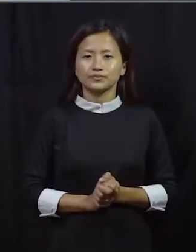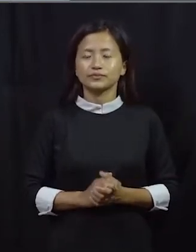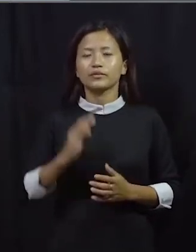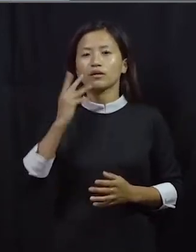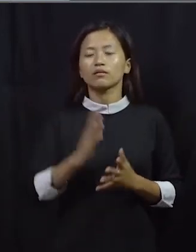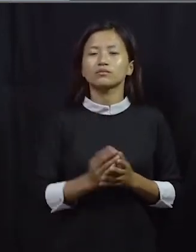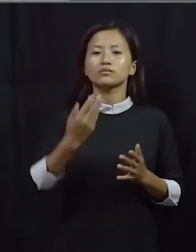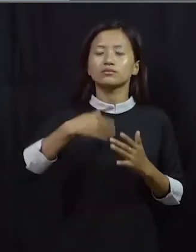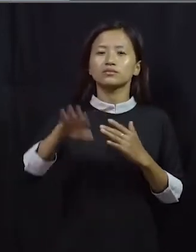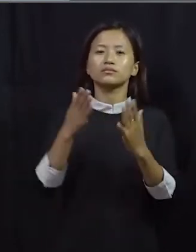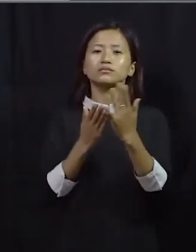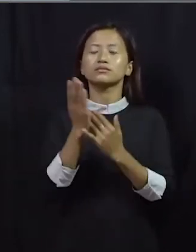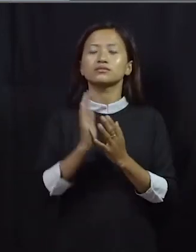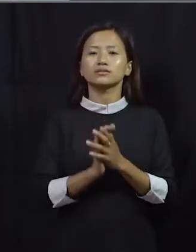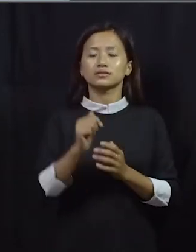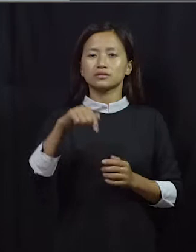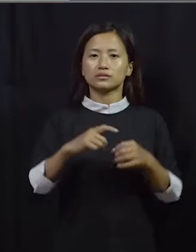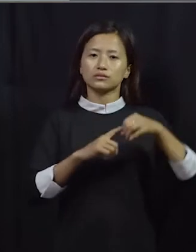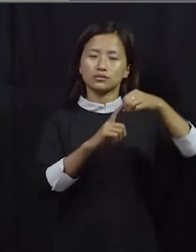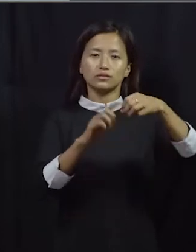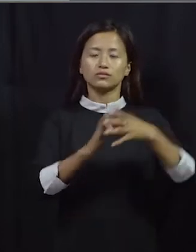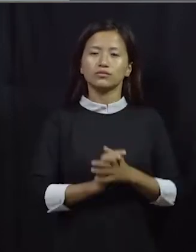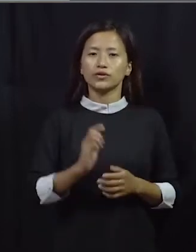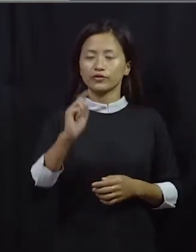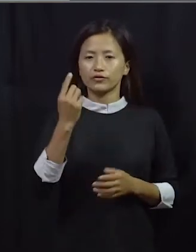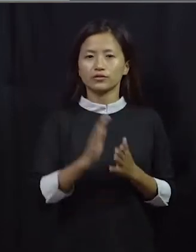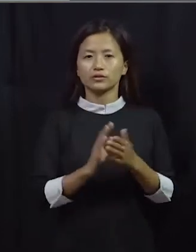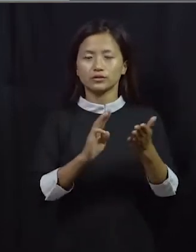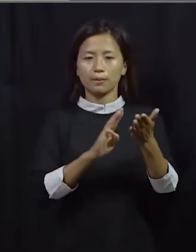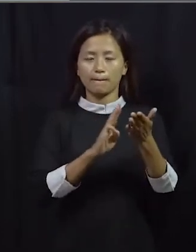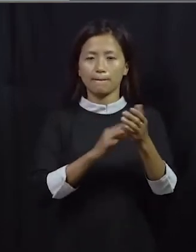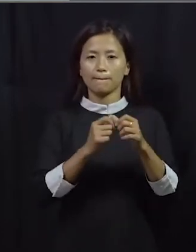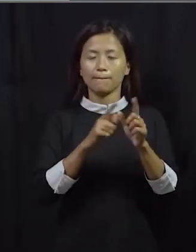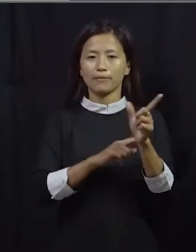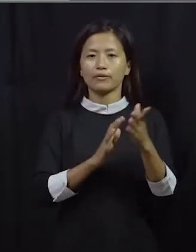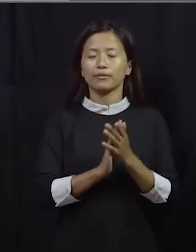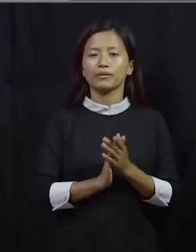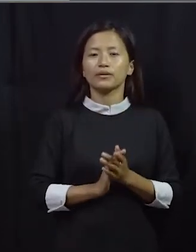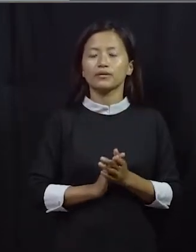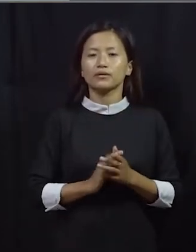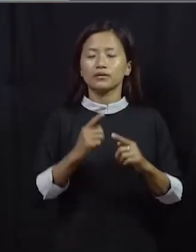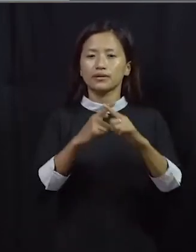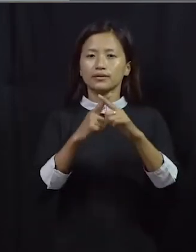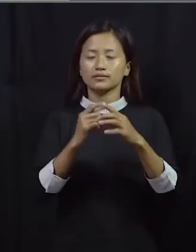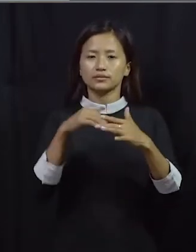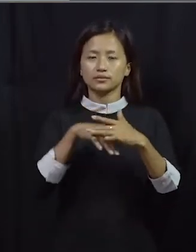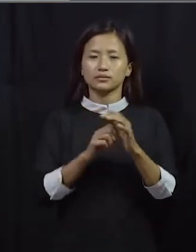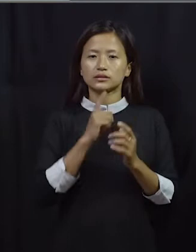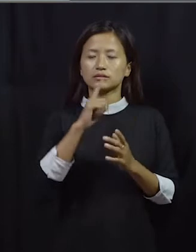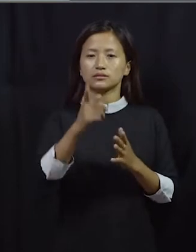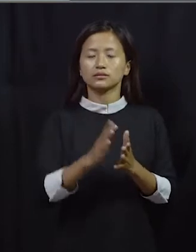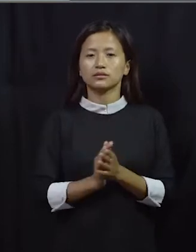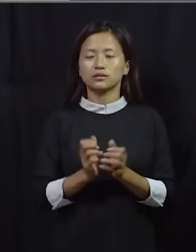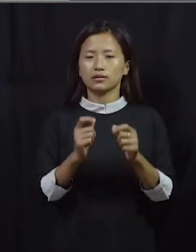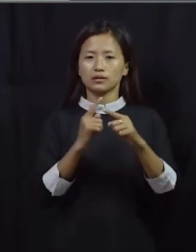when you go through this question, on 1st May, X introduced